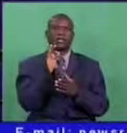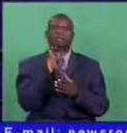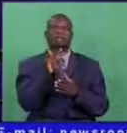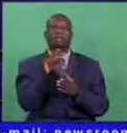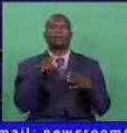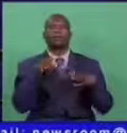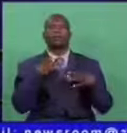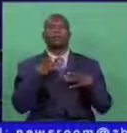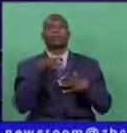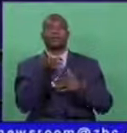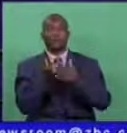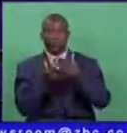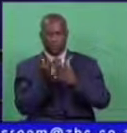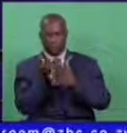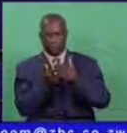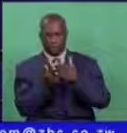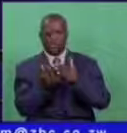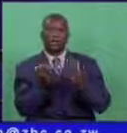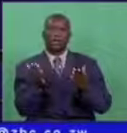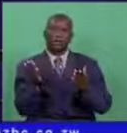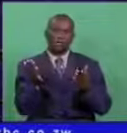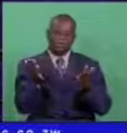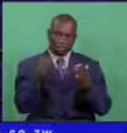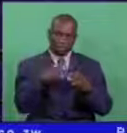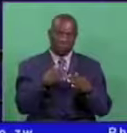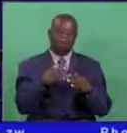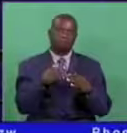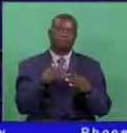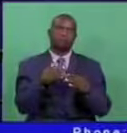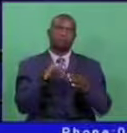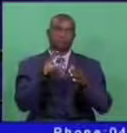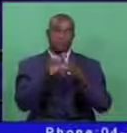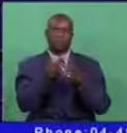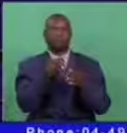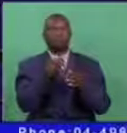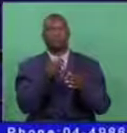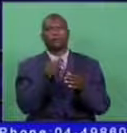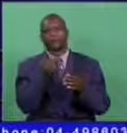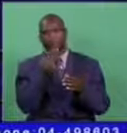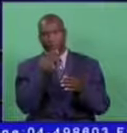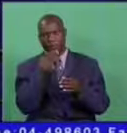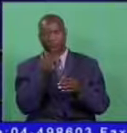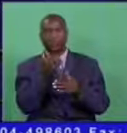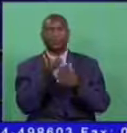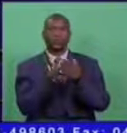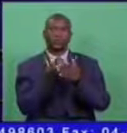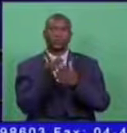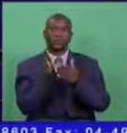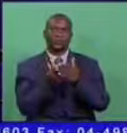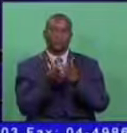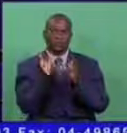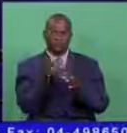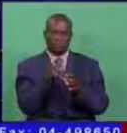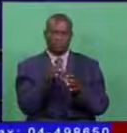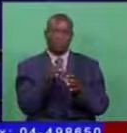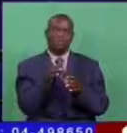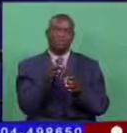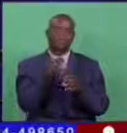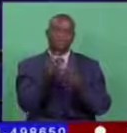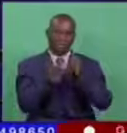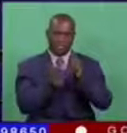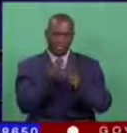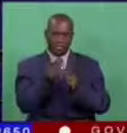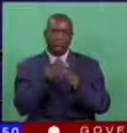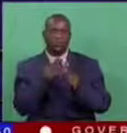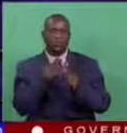people to join and for the young people to be able to be given that opportunity in a pressure cooker kind of environment to come up with innovative